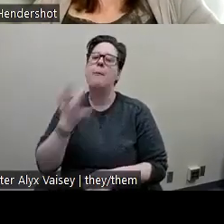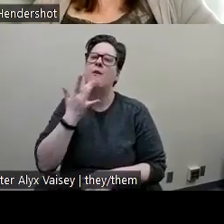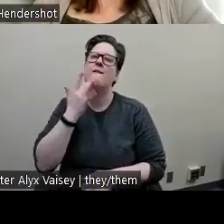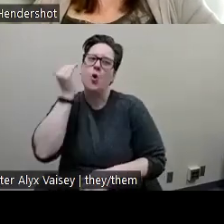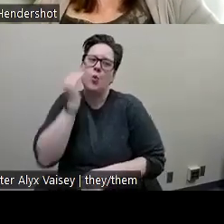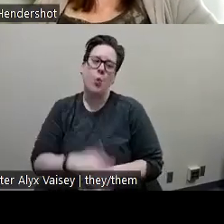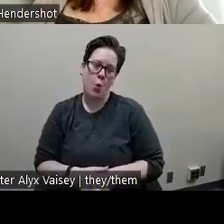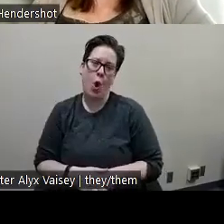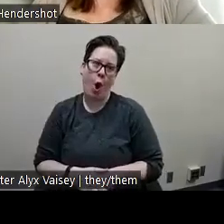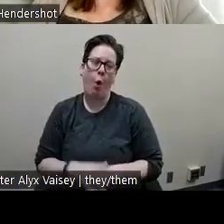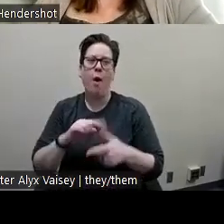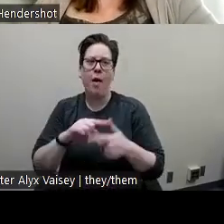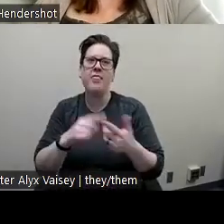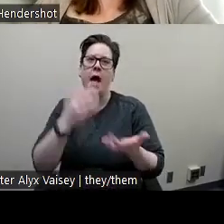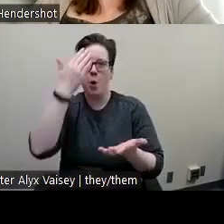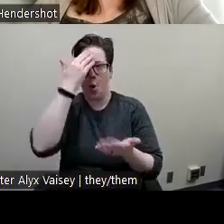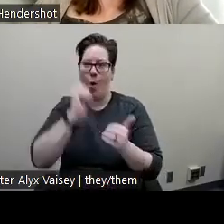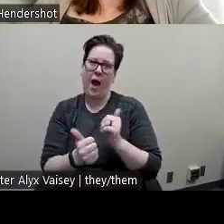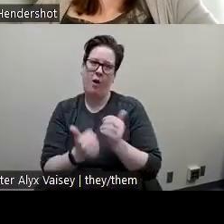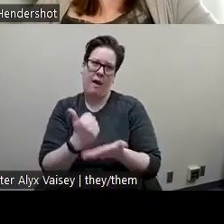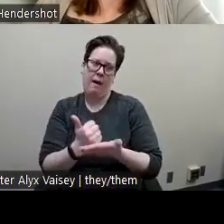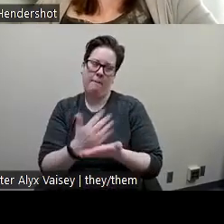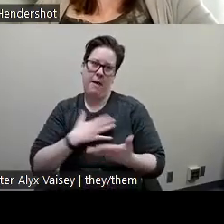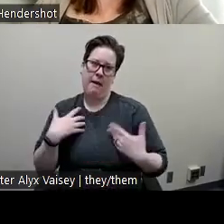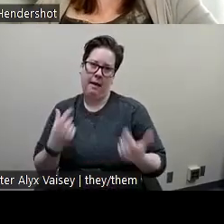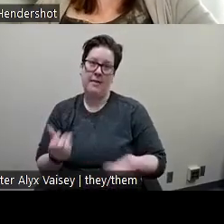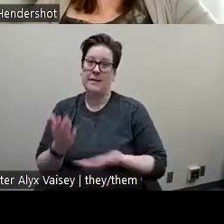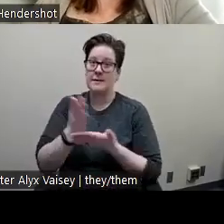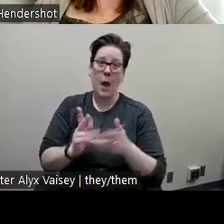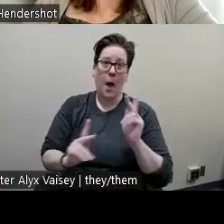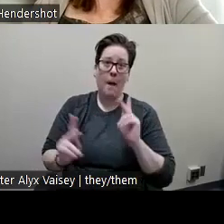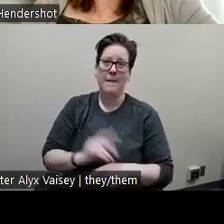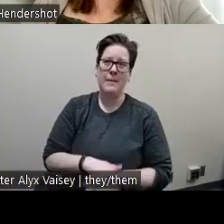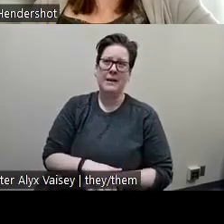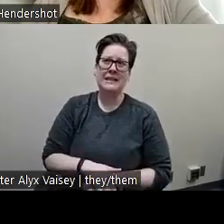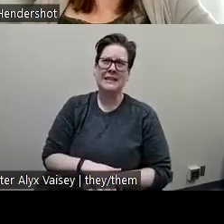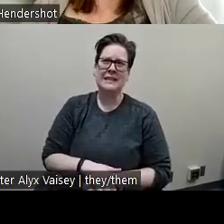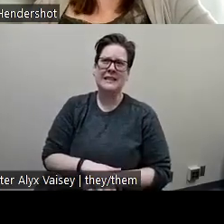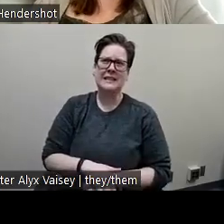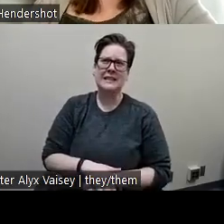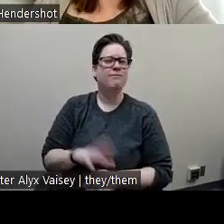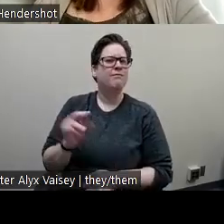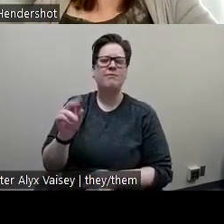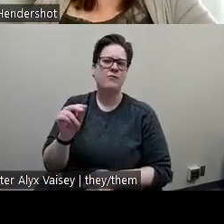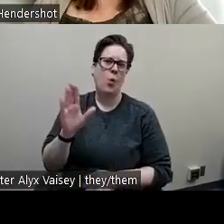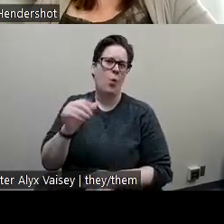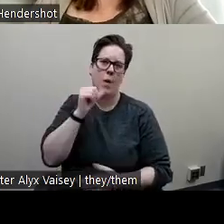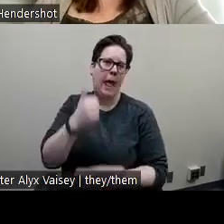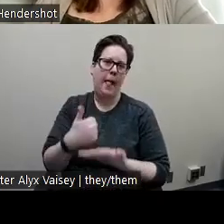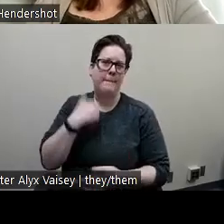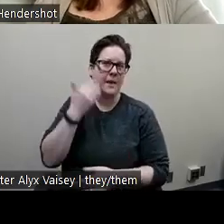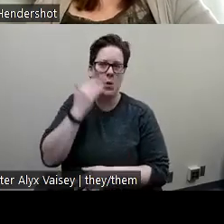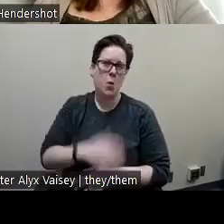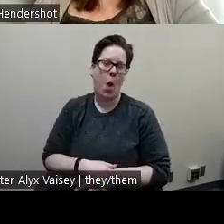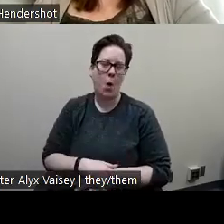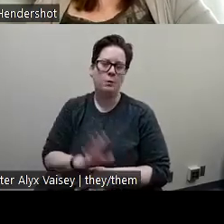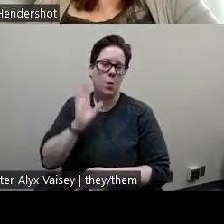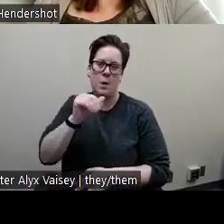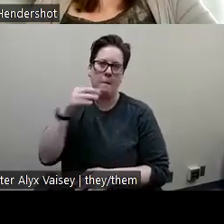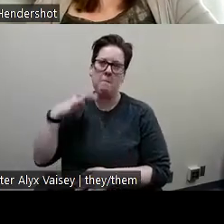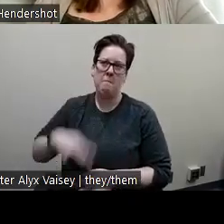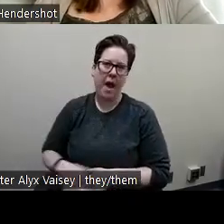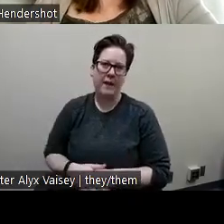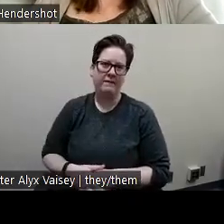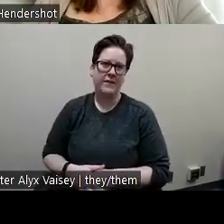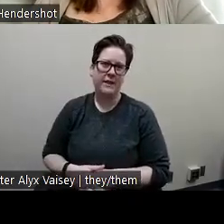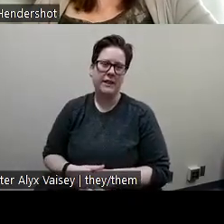take proactive steps for my health and know that. But for some people, having that information is not helpful. It's not beneficial. It doesn't give them any